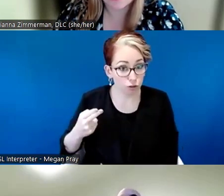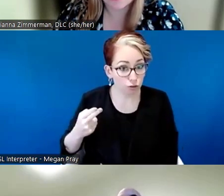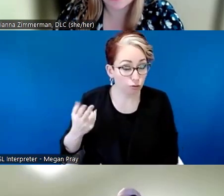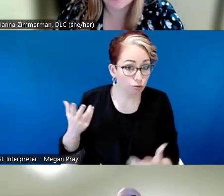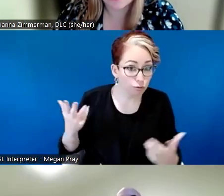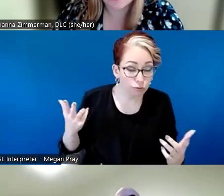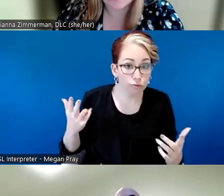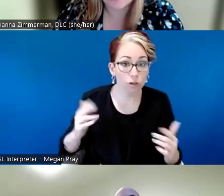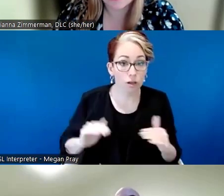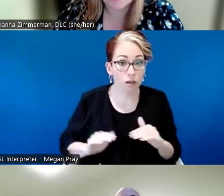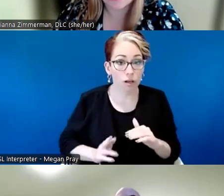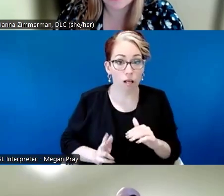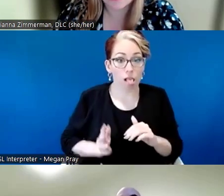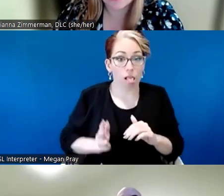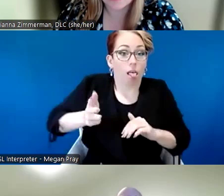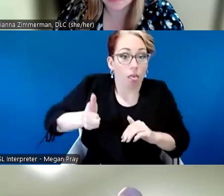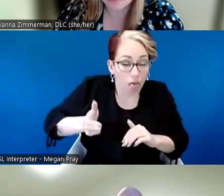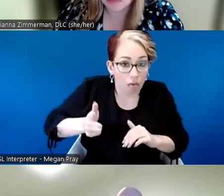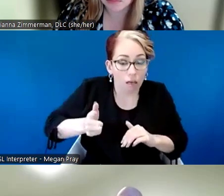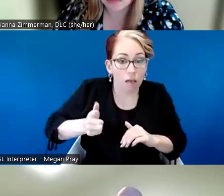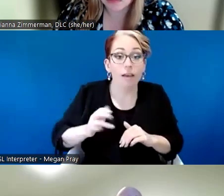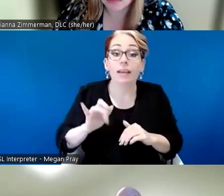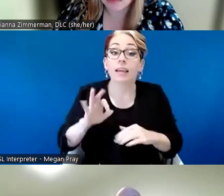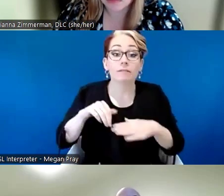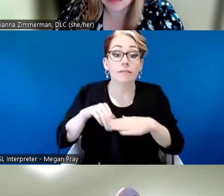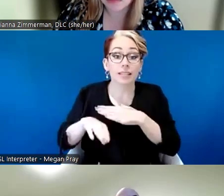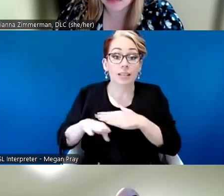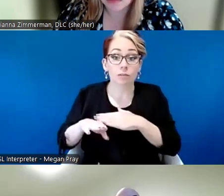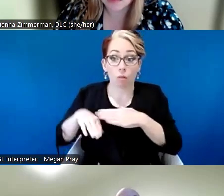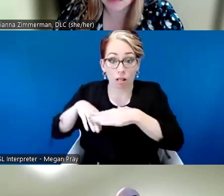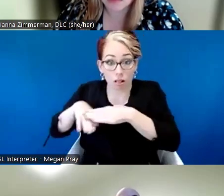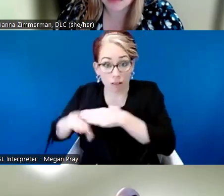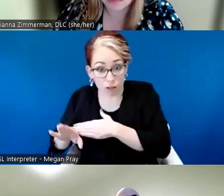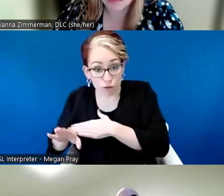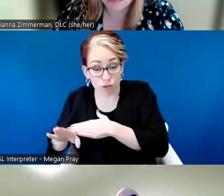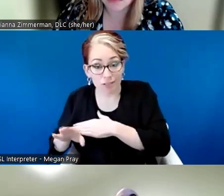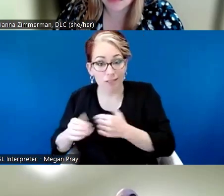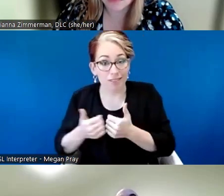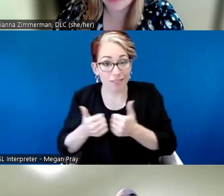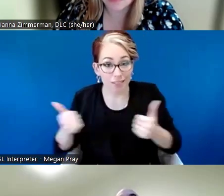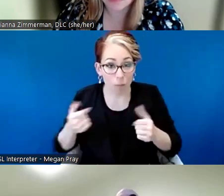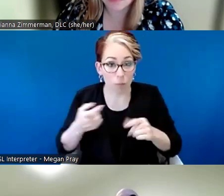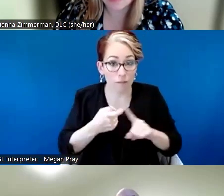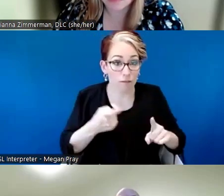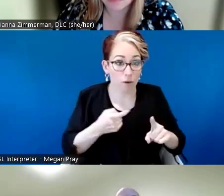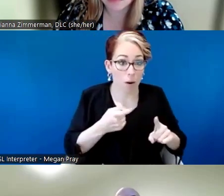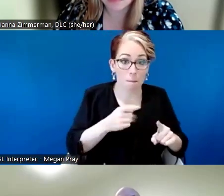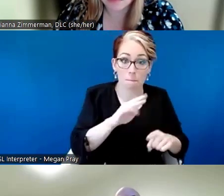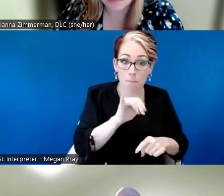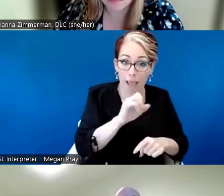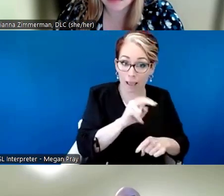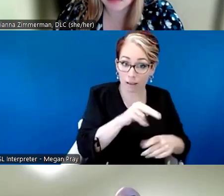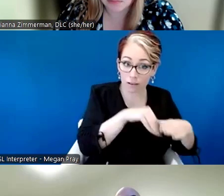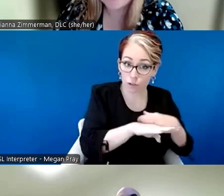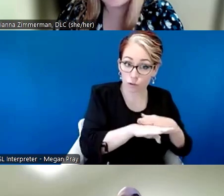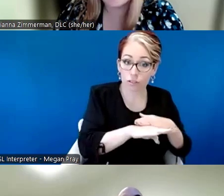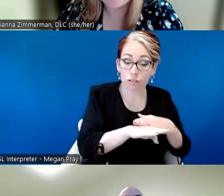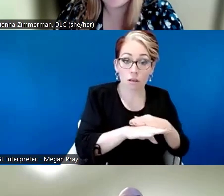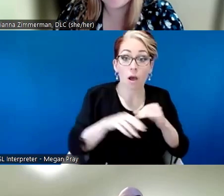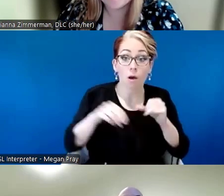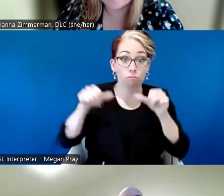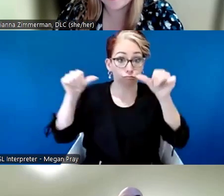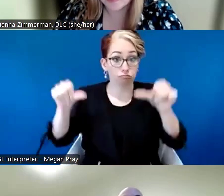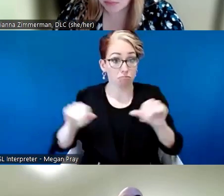If there is an accessible entrance that is not the main entrance to the polling place, is there adequate signage to make